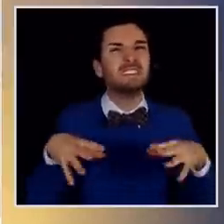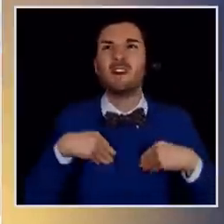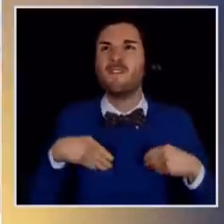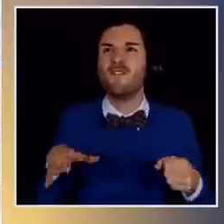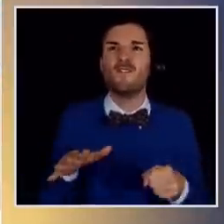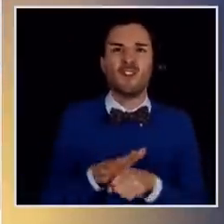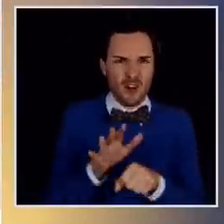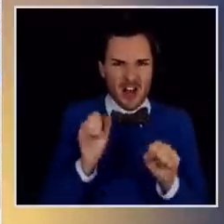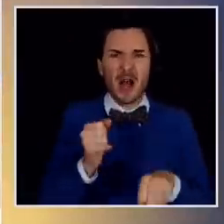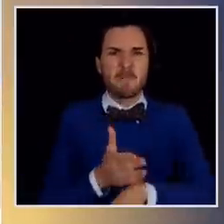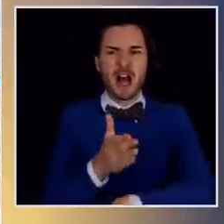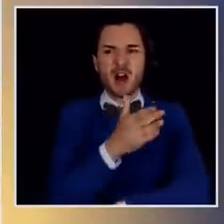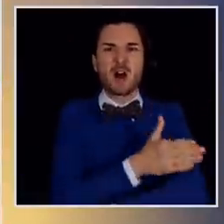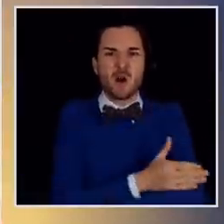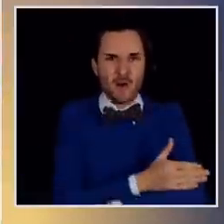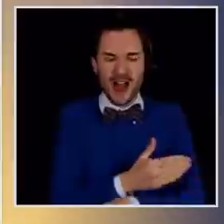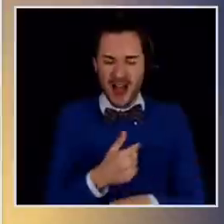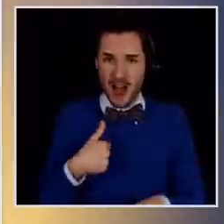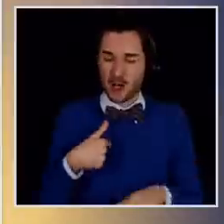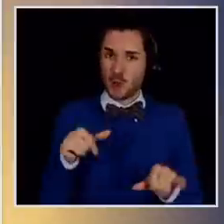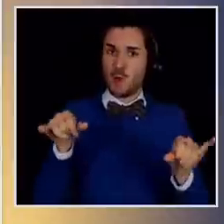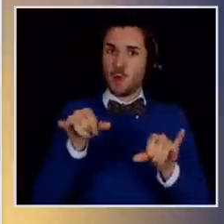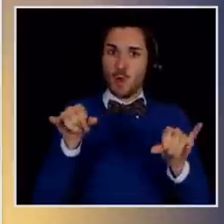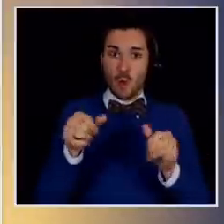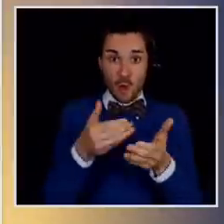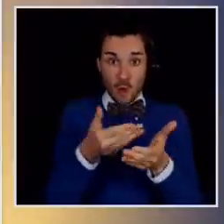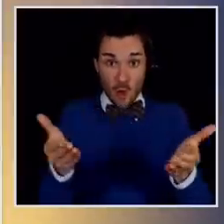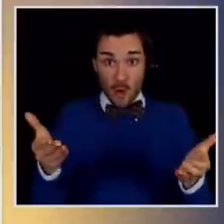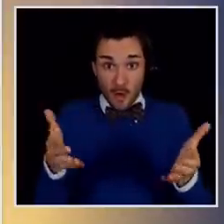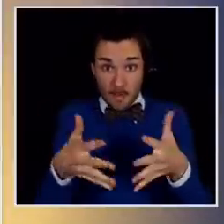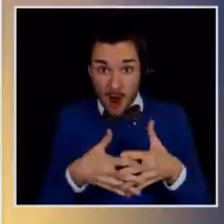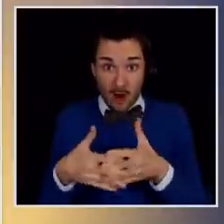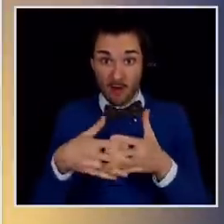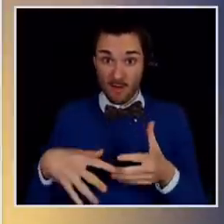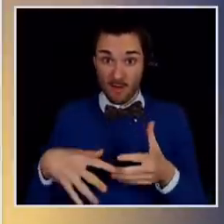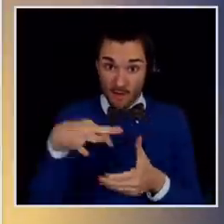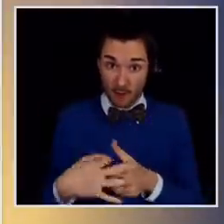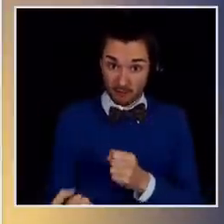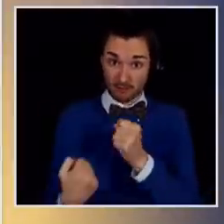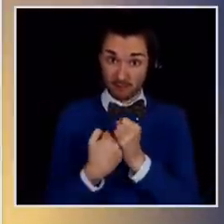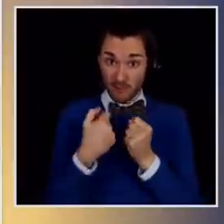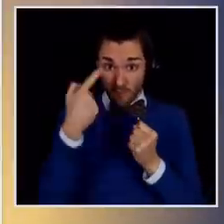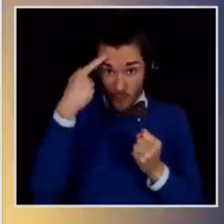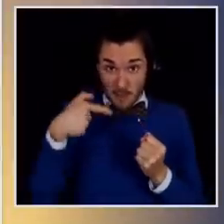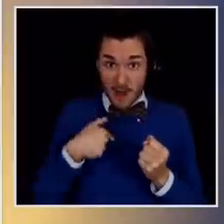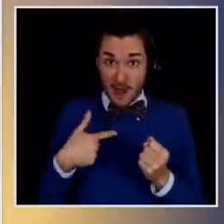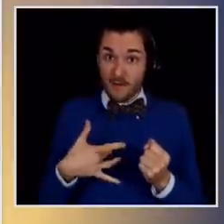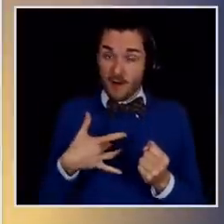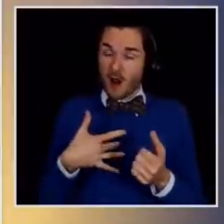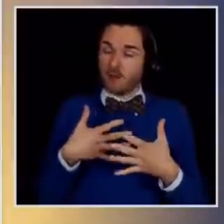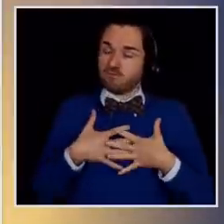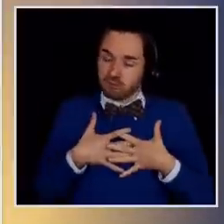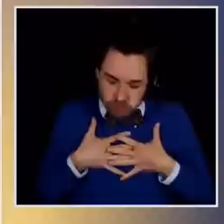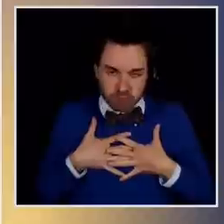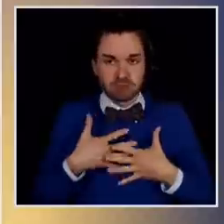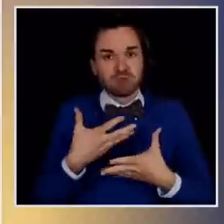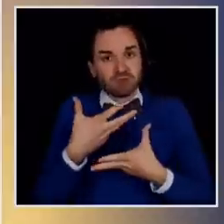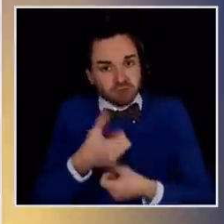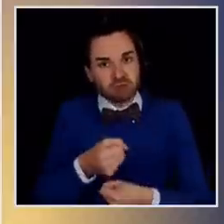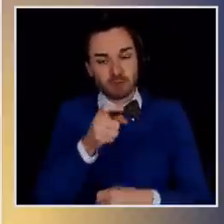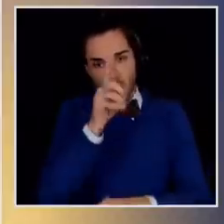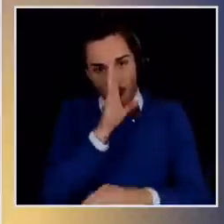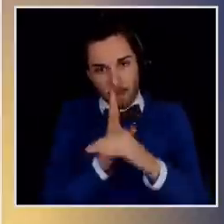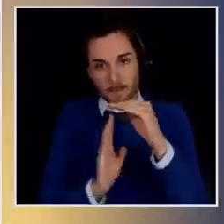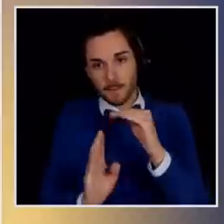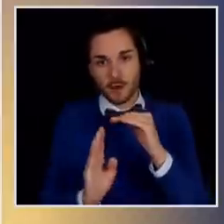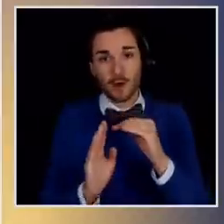And I'm humbled by the trust and confidence you placed in me. I pledge to be a president